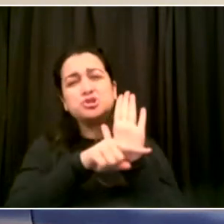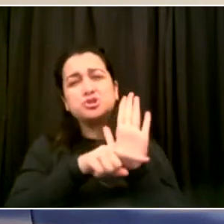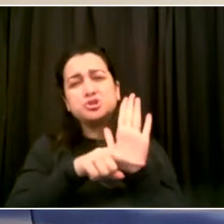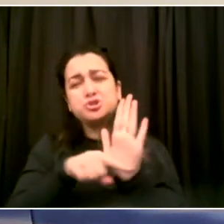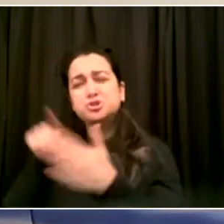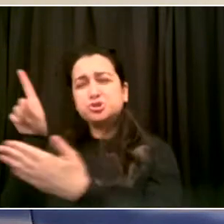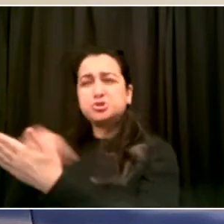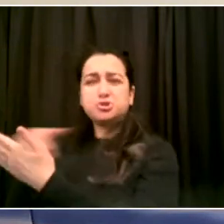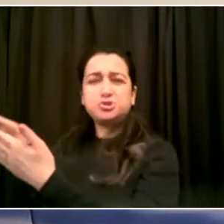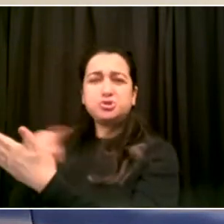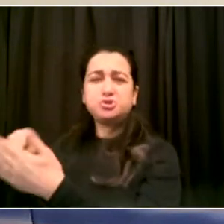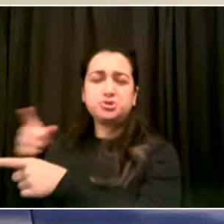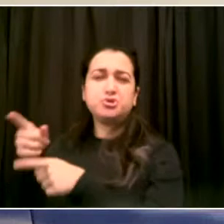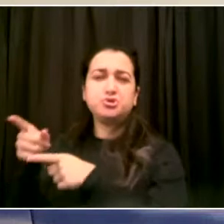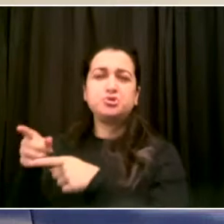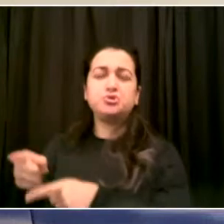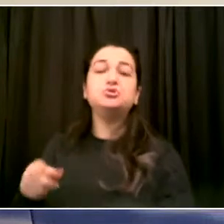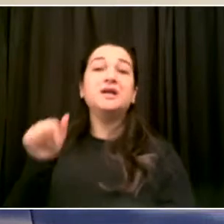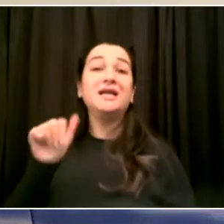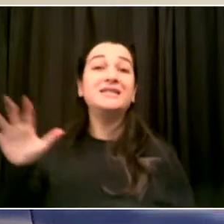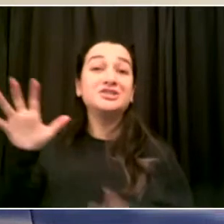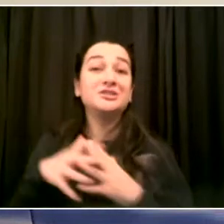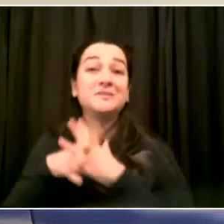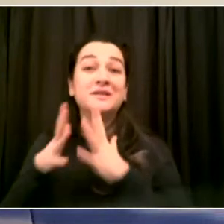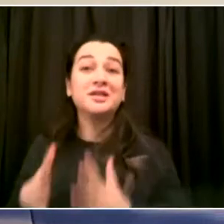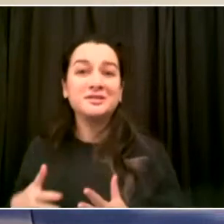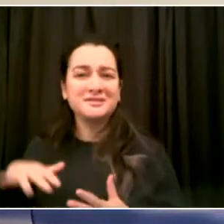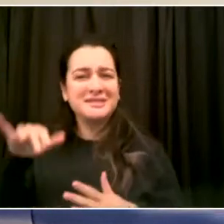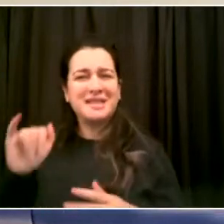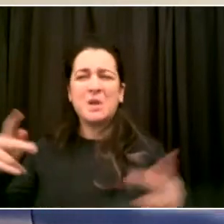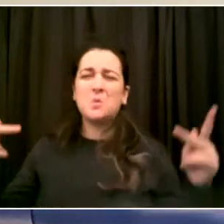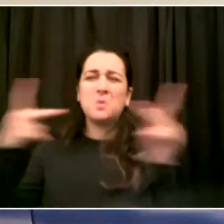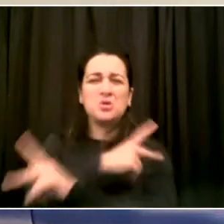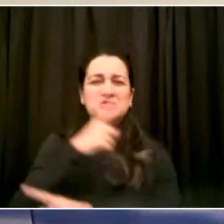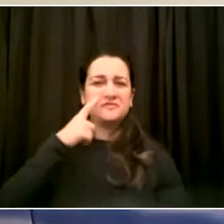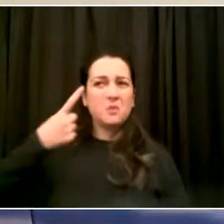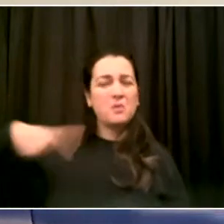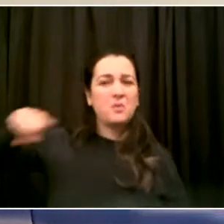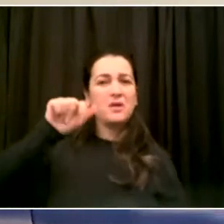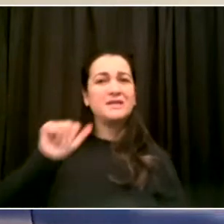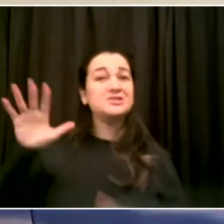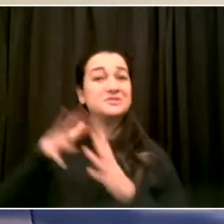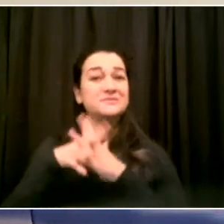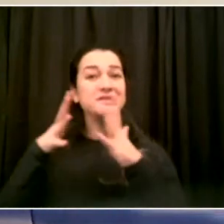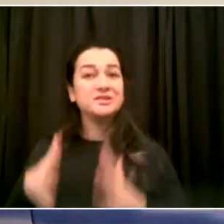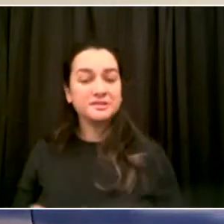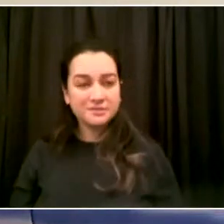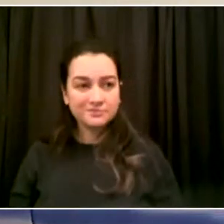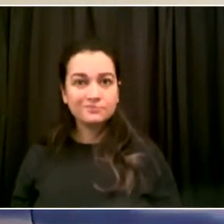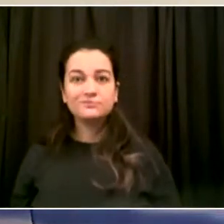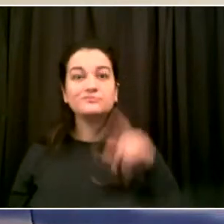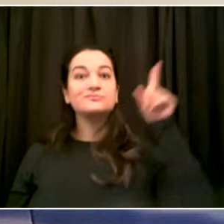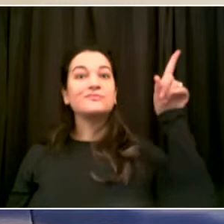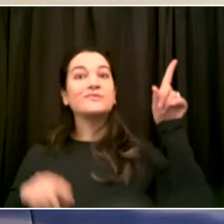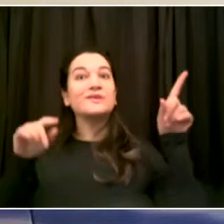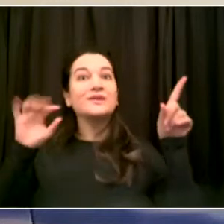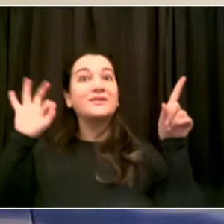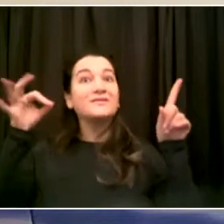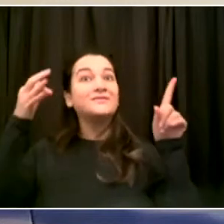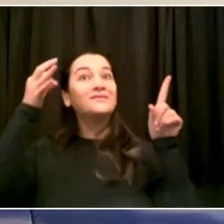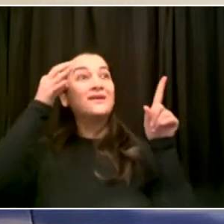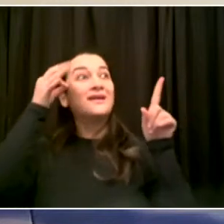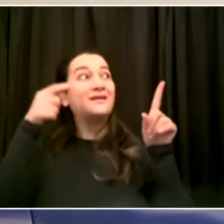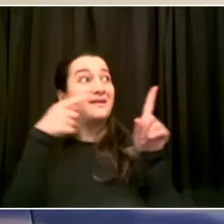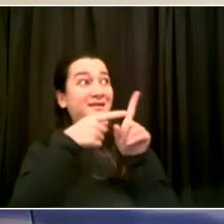in the House. And although Donald Trump is no longer in office, his past anti-Asian rhetoric and use